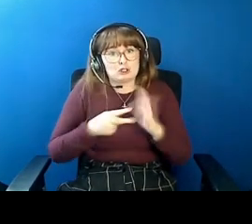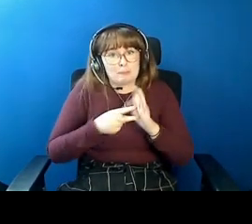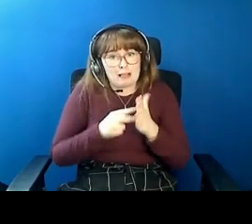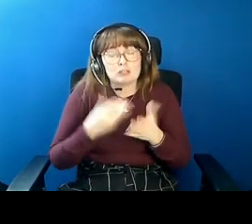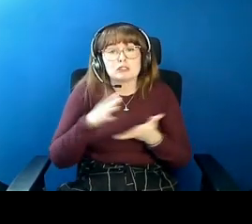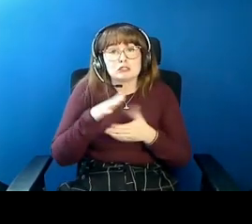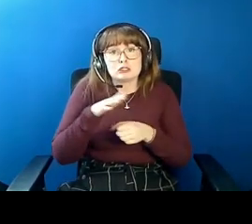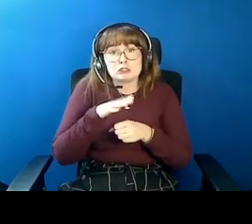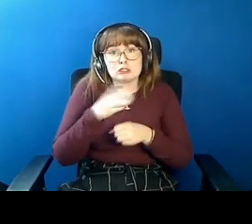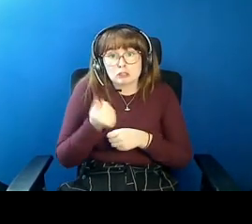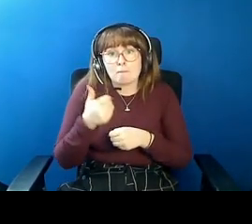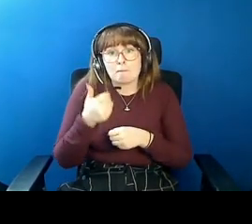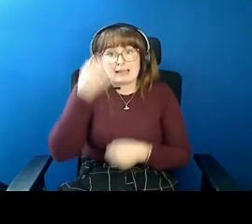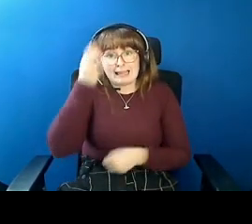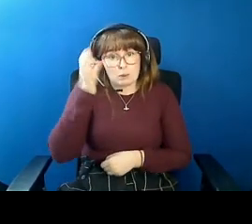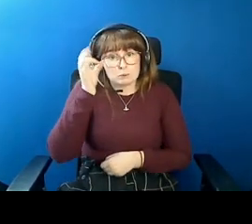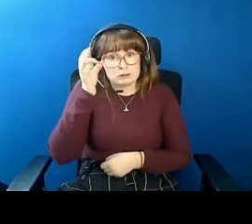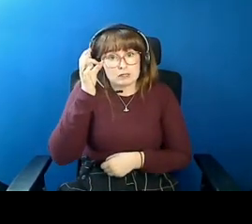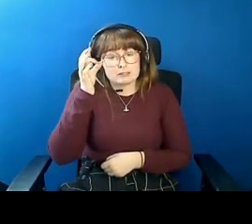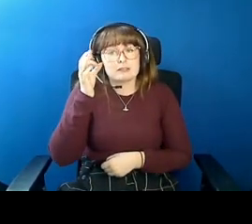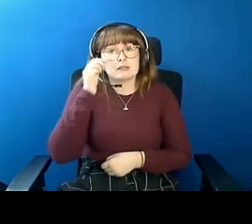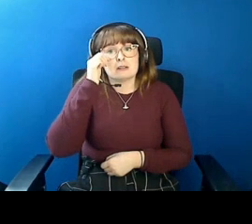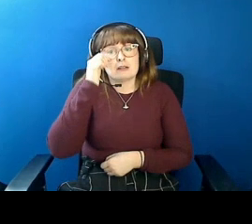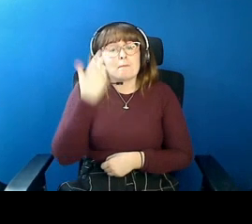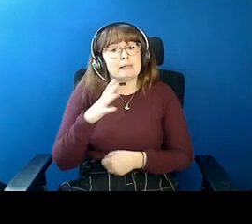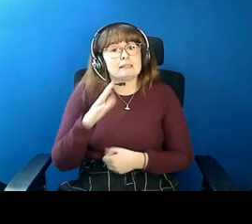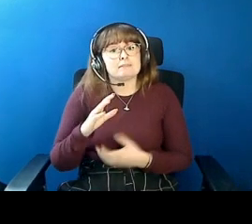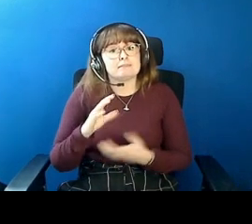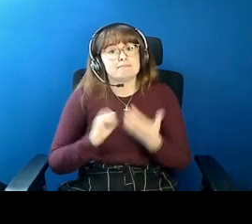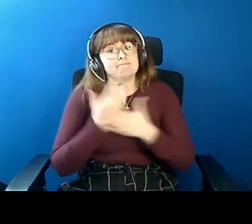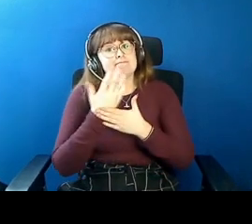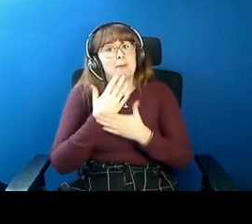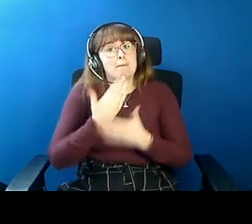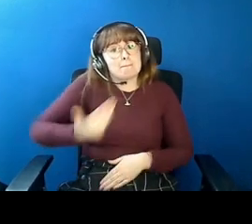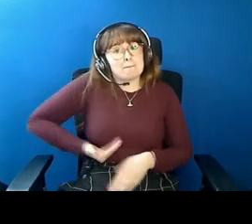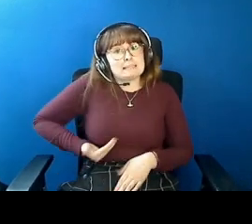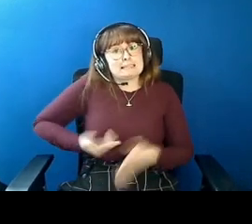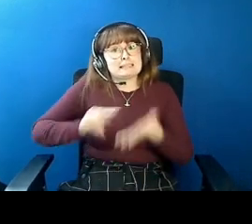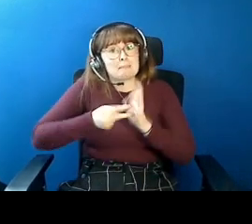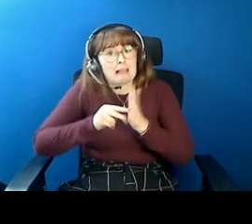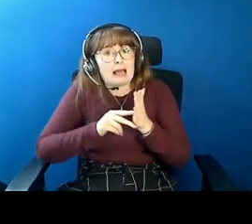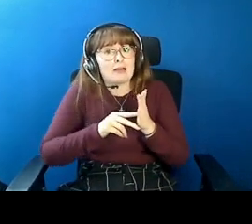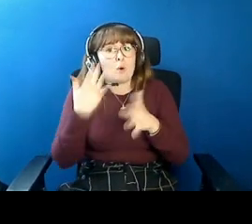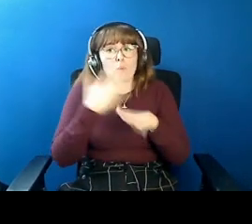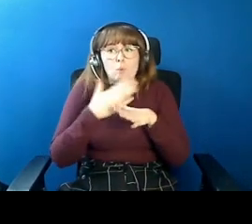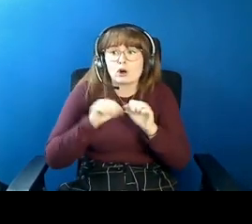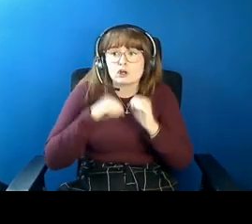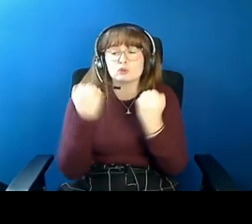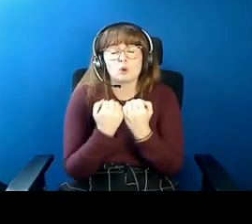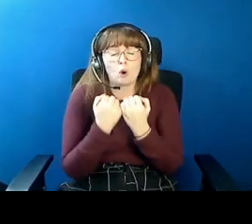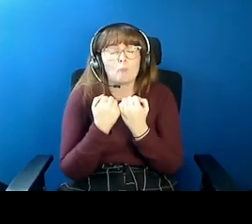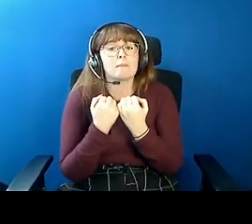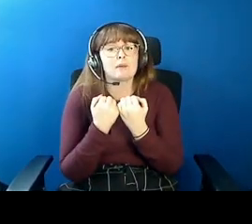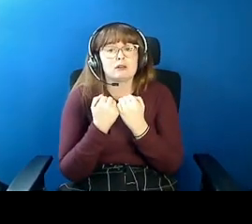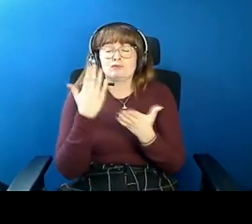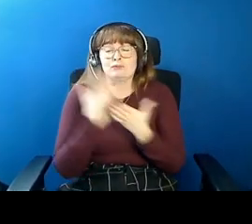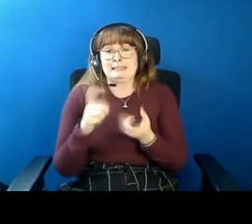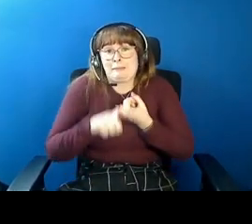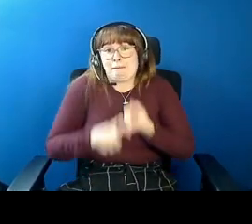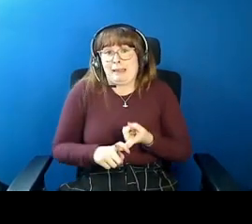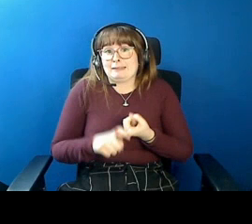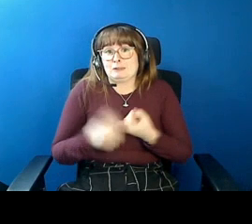with, we've developed a business plan or a delivery model for one-stop shop energy advice service. It really depends,